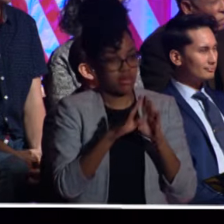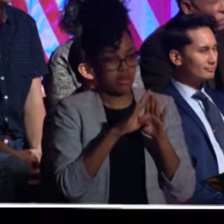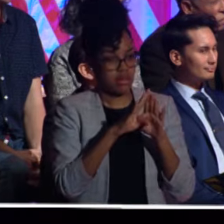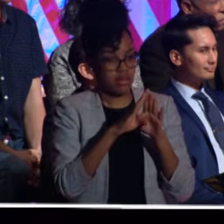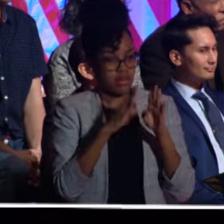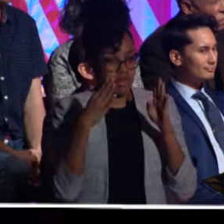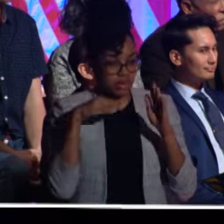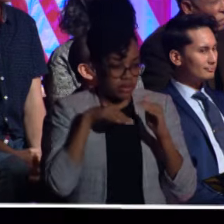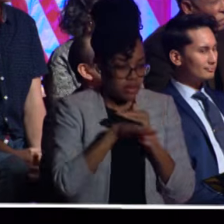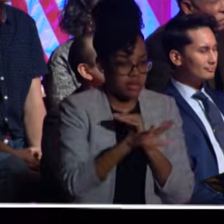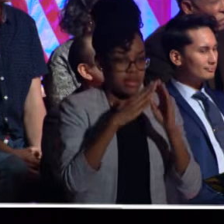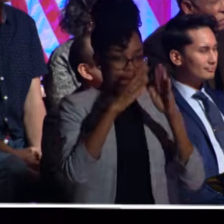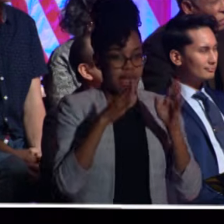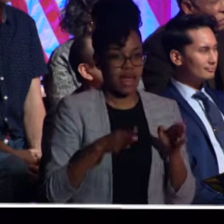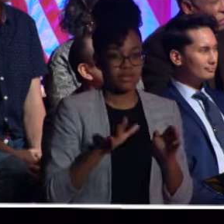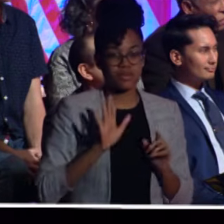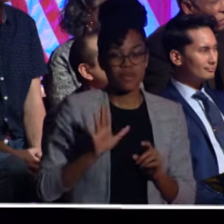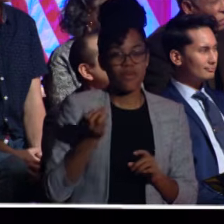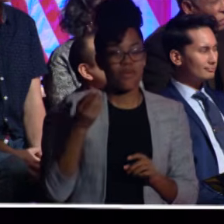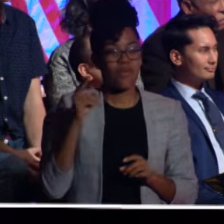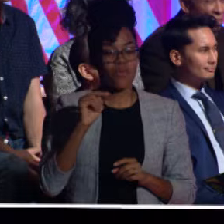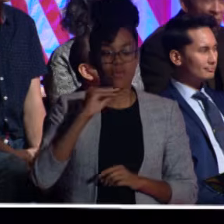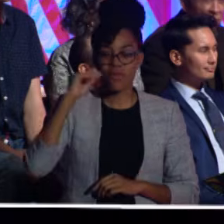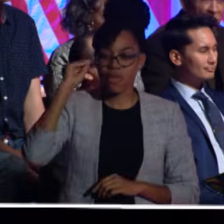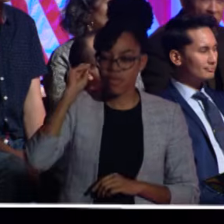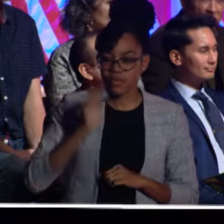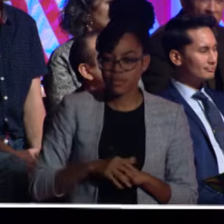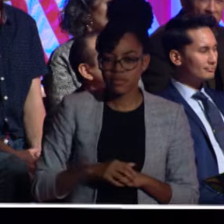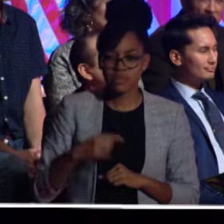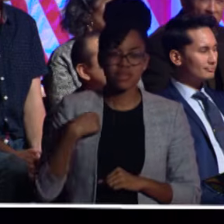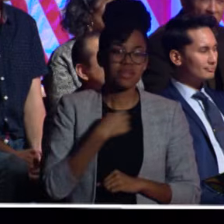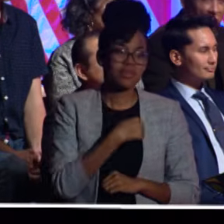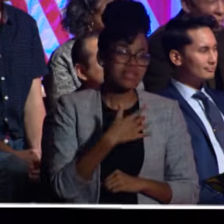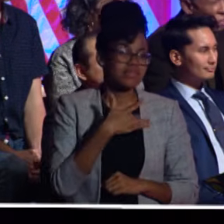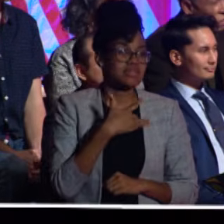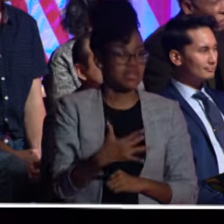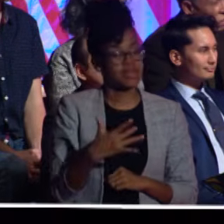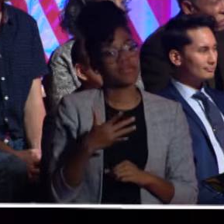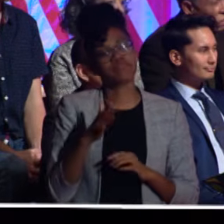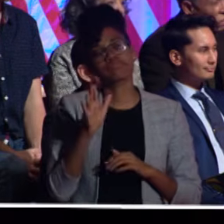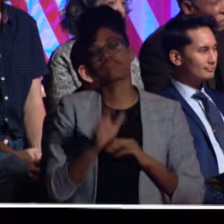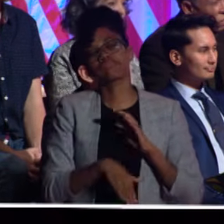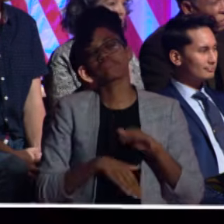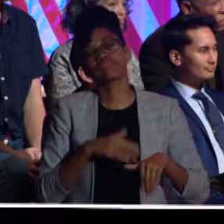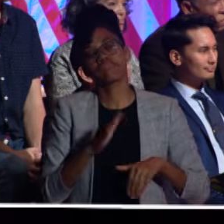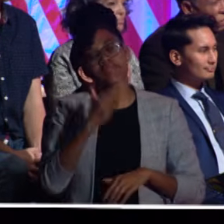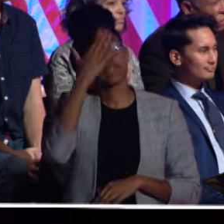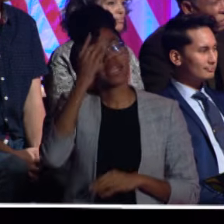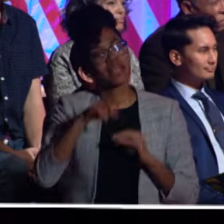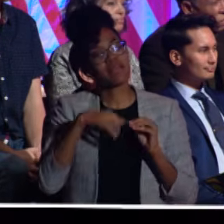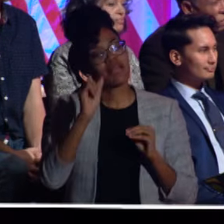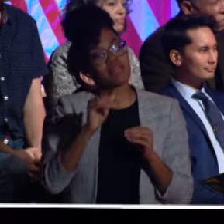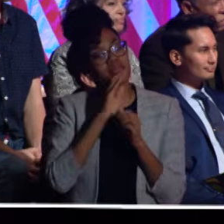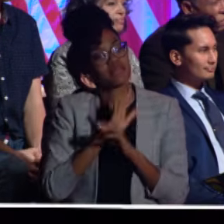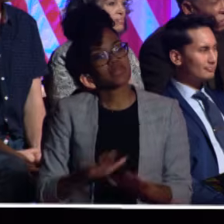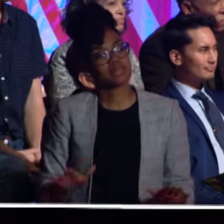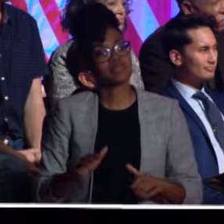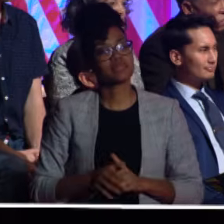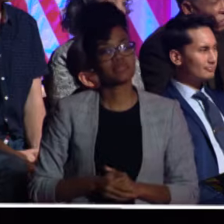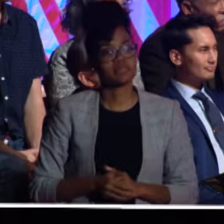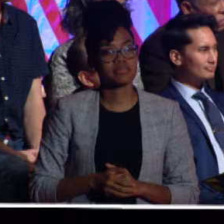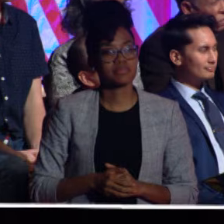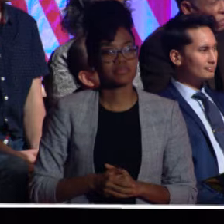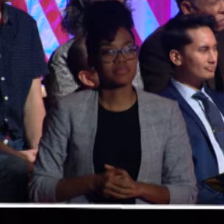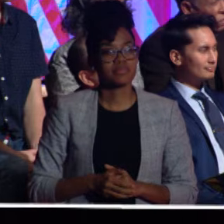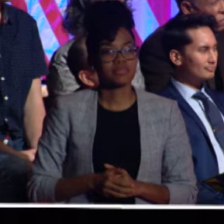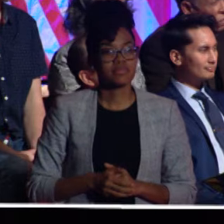call their own, things many of us take for granted each and every day. And tonight, religion may rest in our